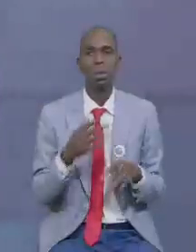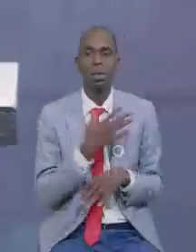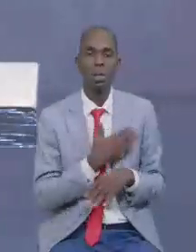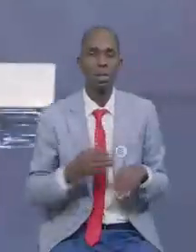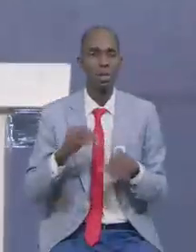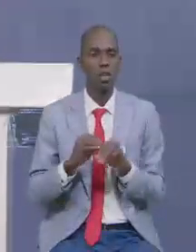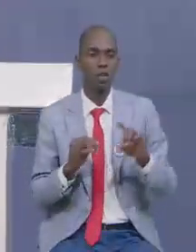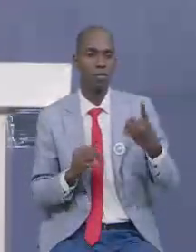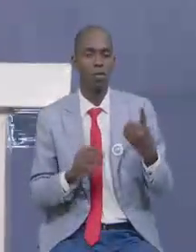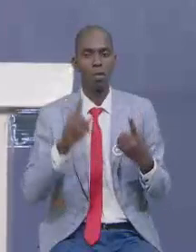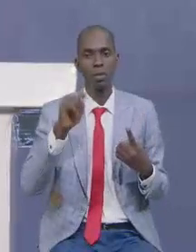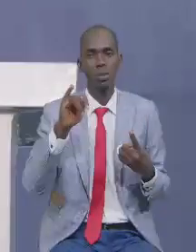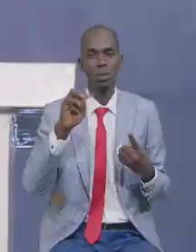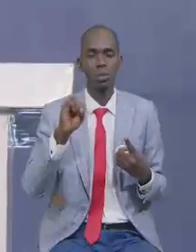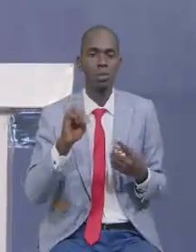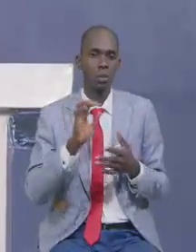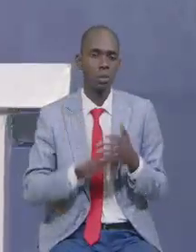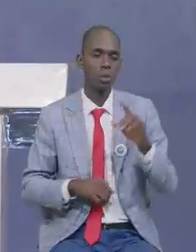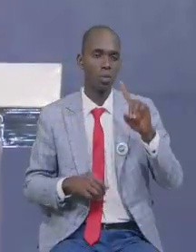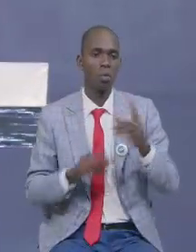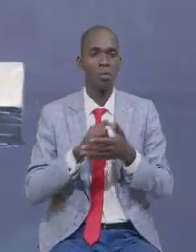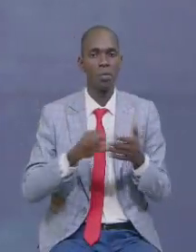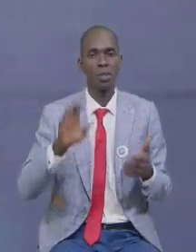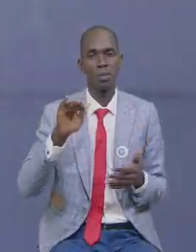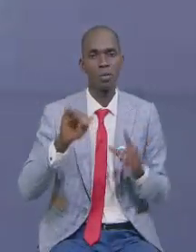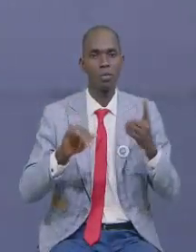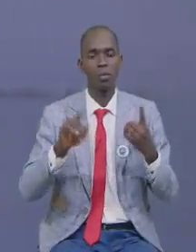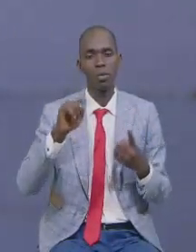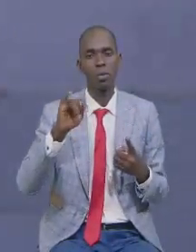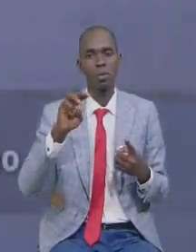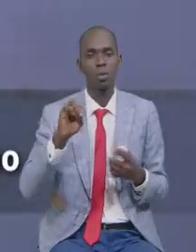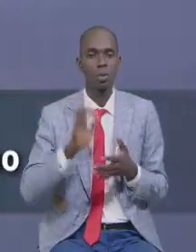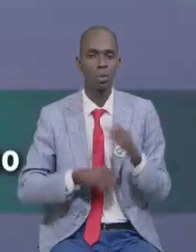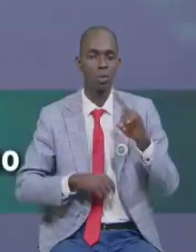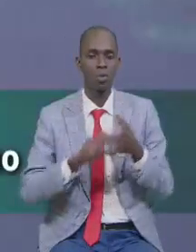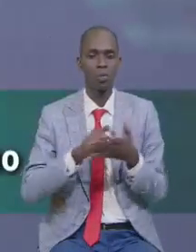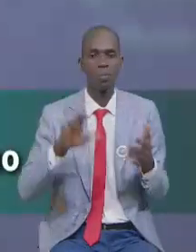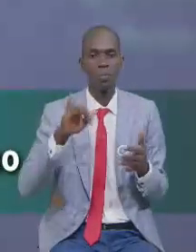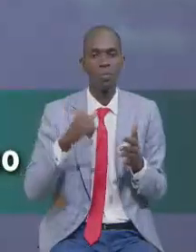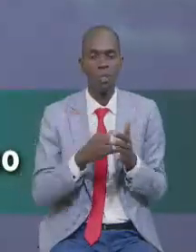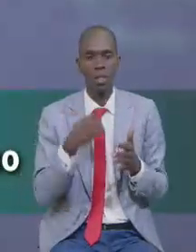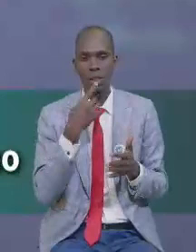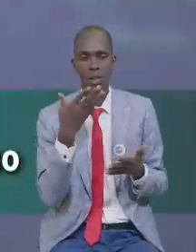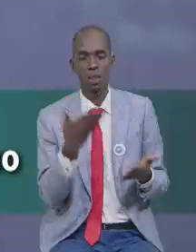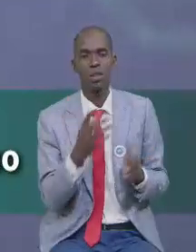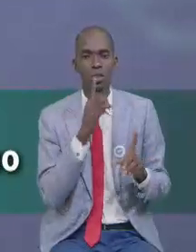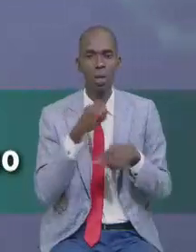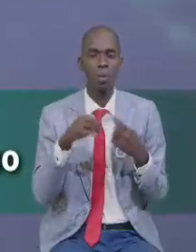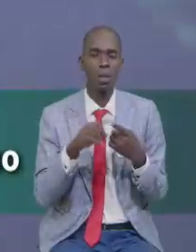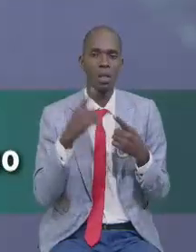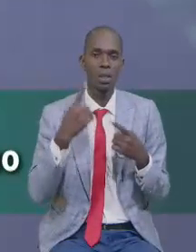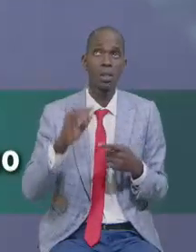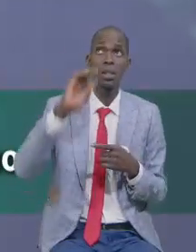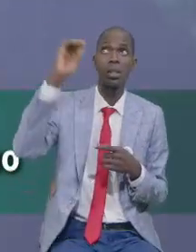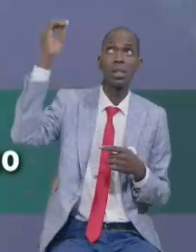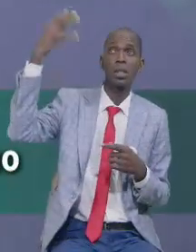Timothy chapter 1, reading from verse 15, here Paul is talking about the grace he received and the reason why